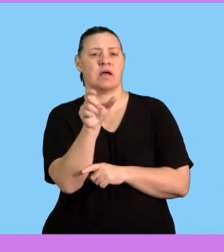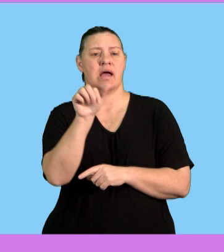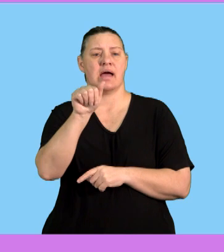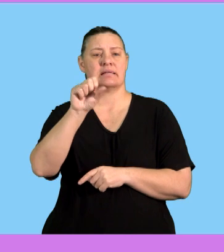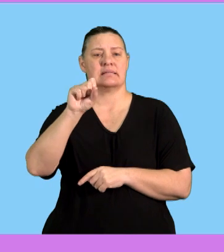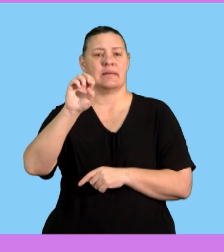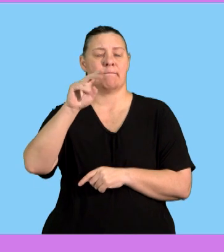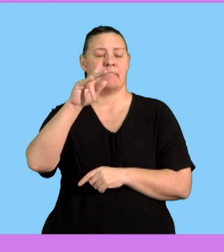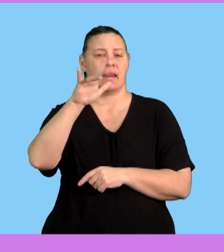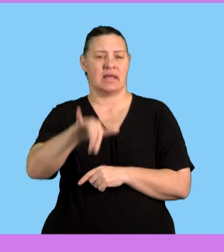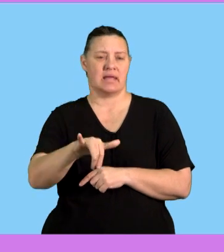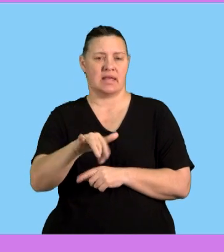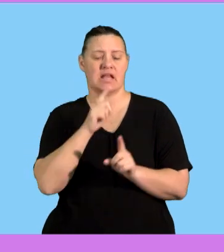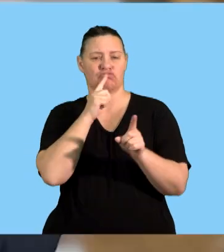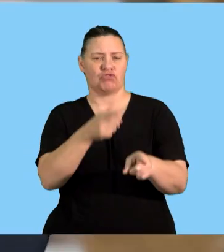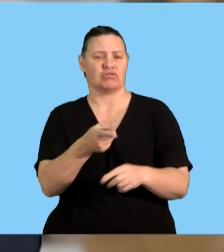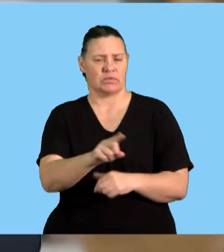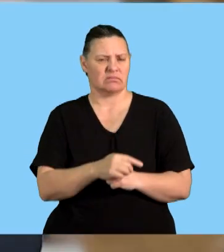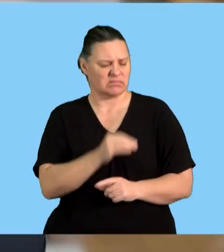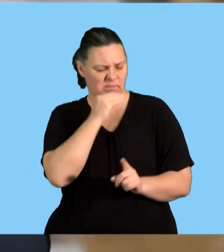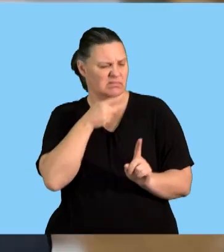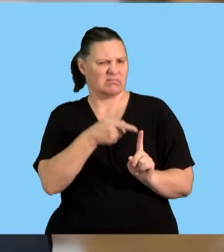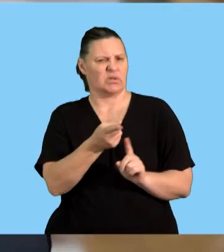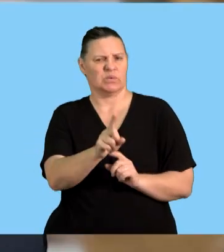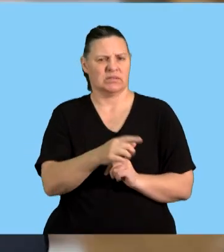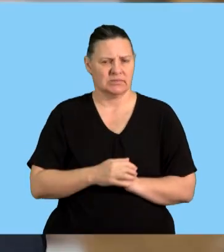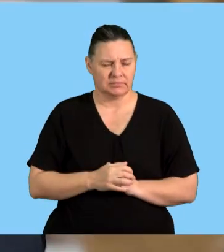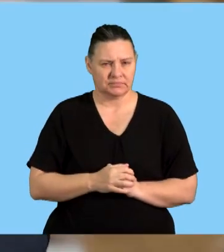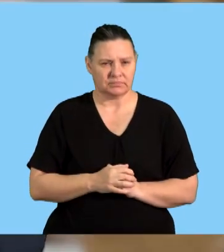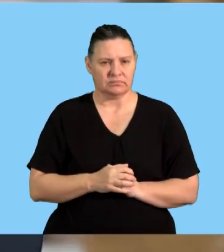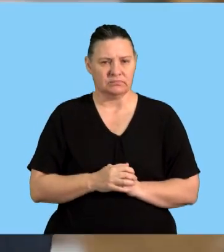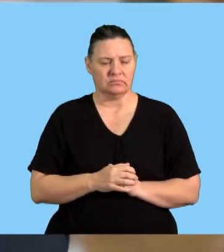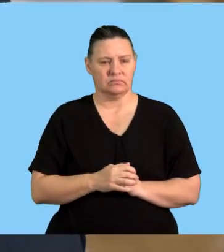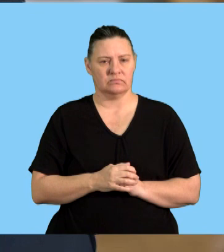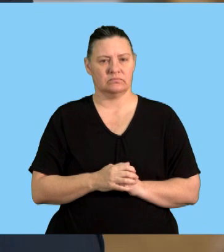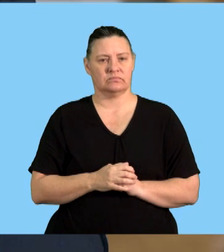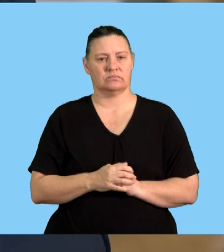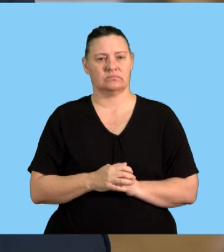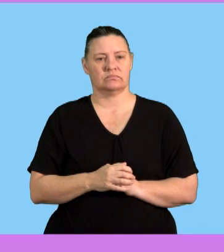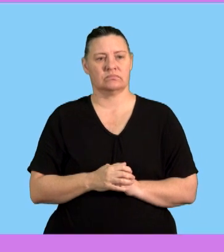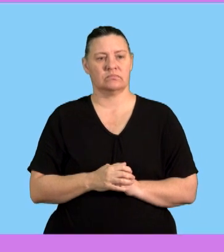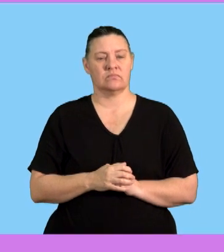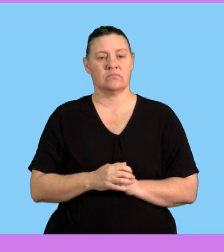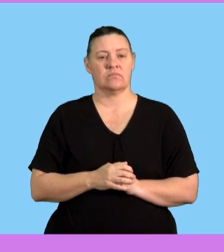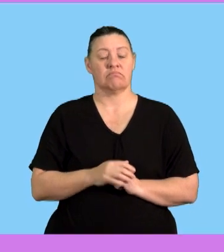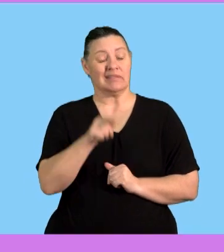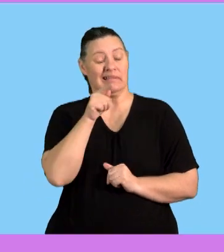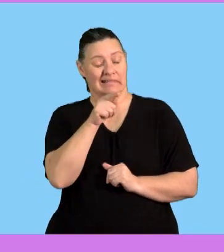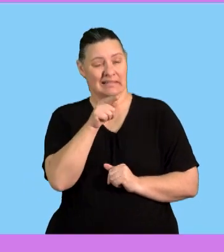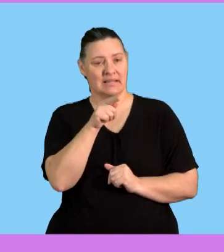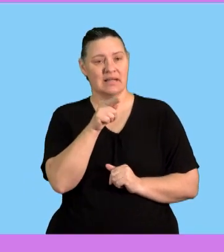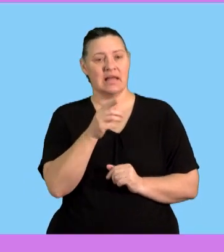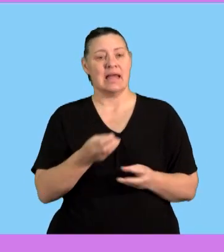term assembly instructions. So basically, what is assembling instructions? So we are saying here that